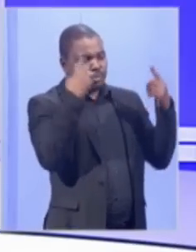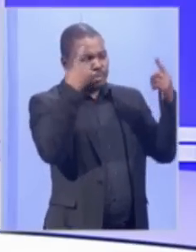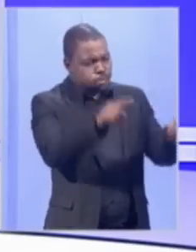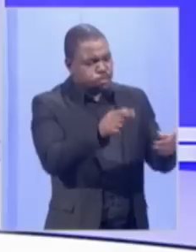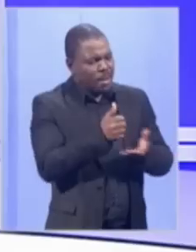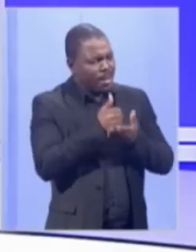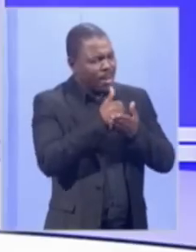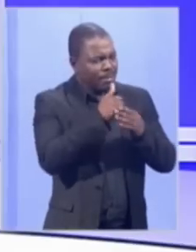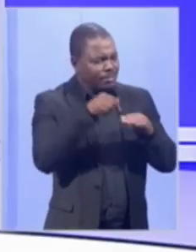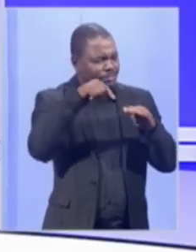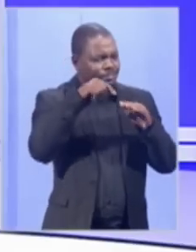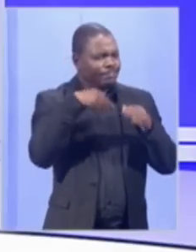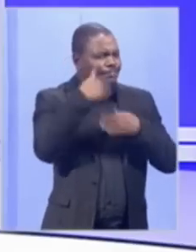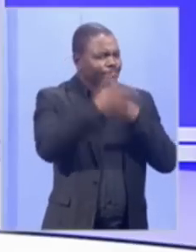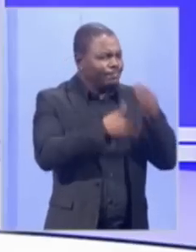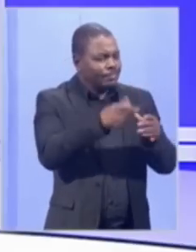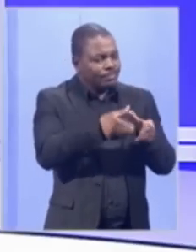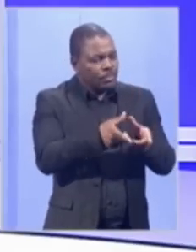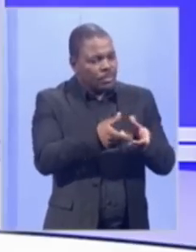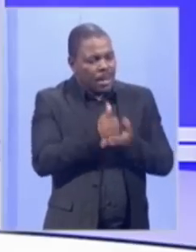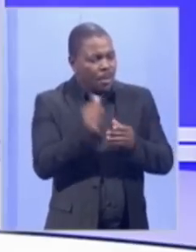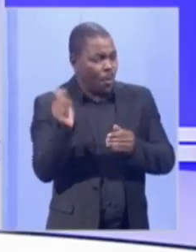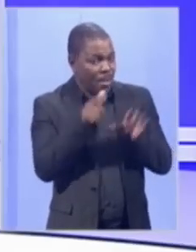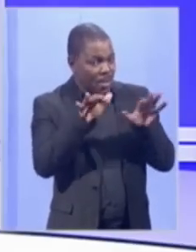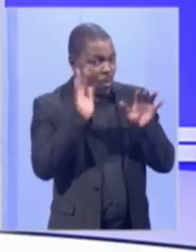ho fihla batho bohle ba ntshitswe.